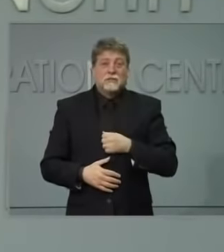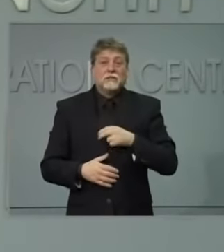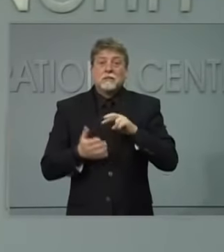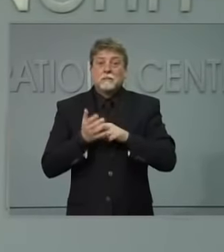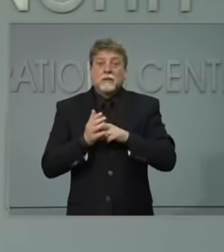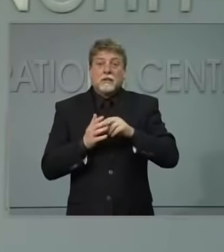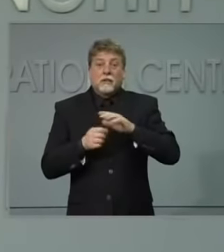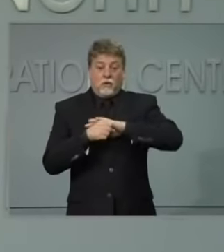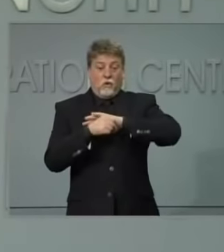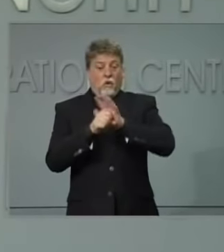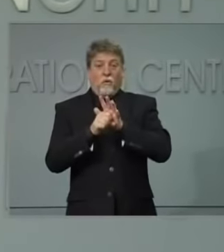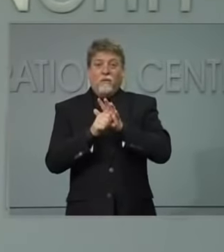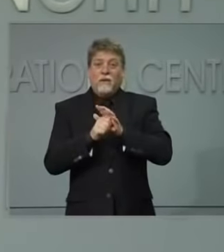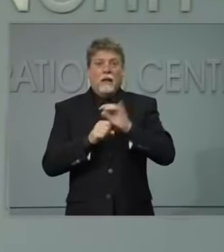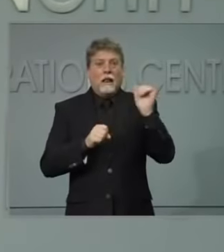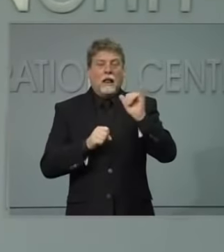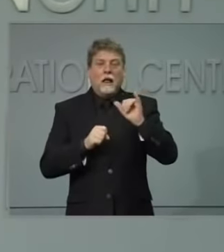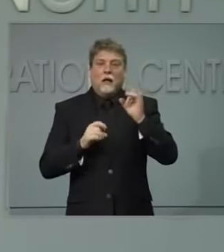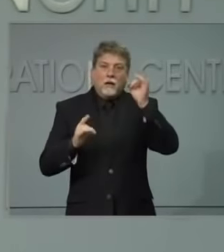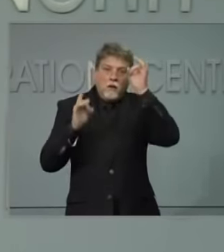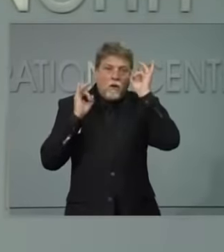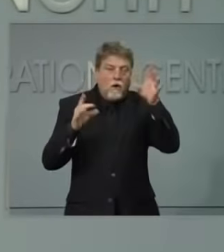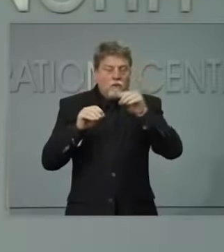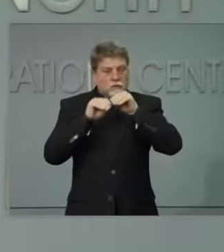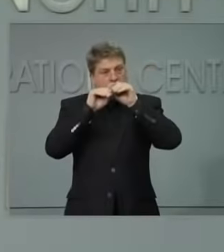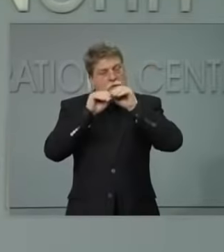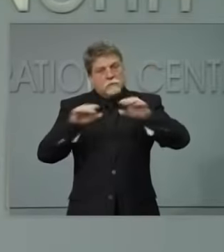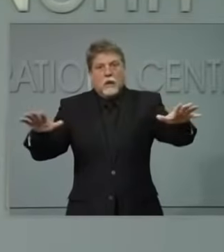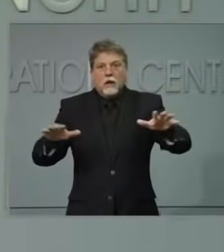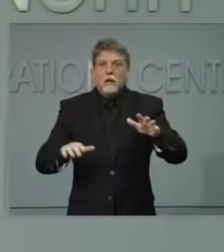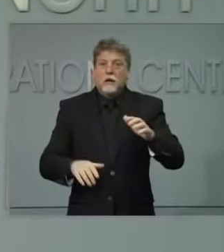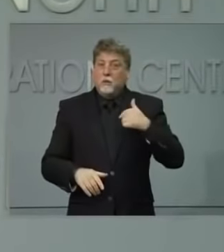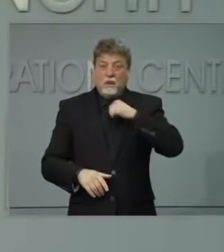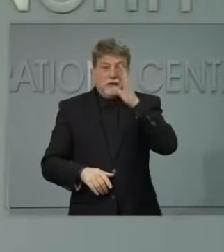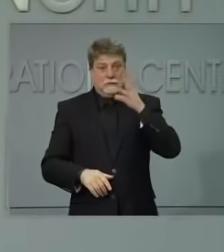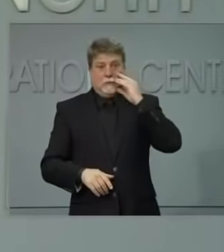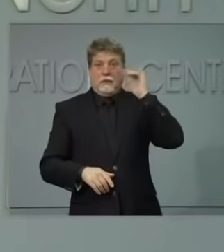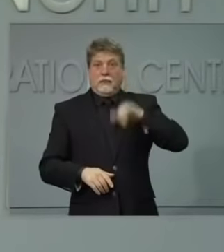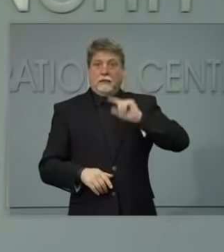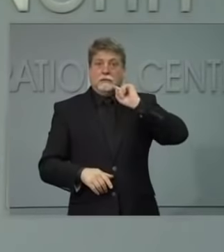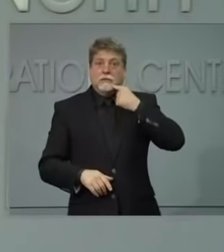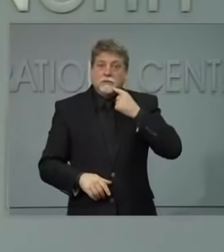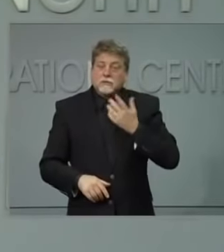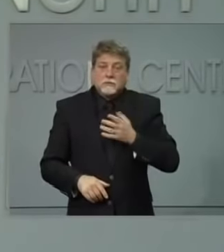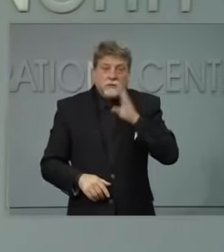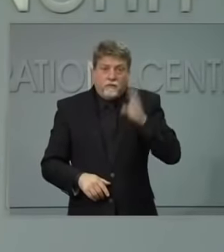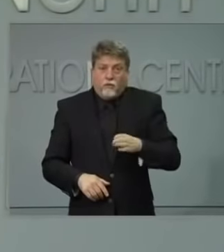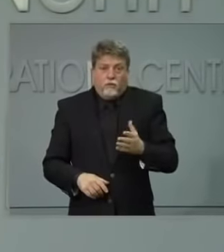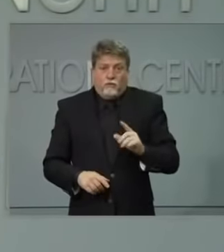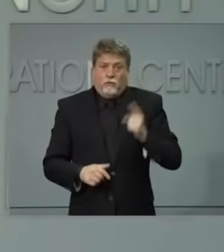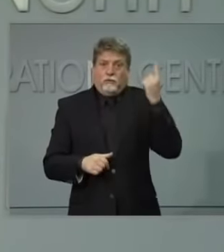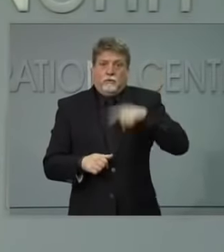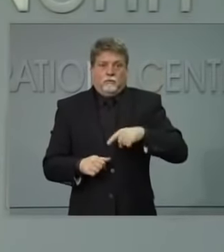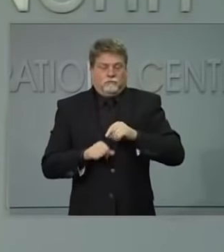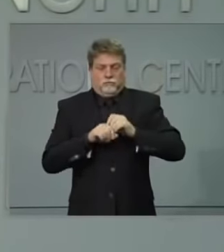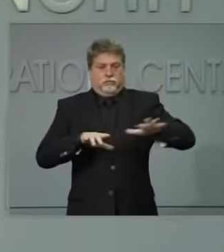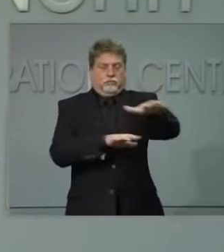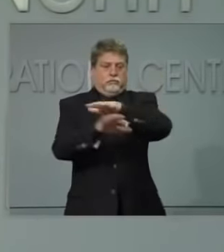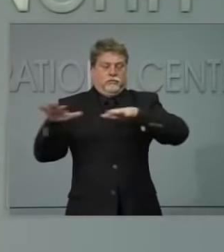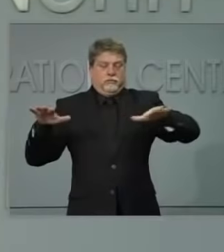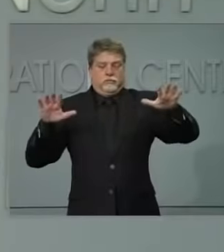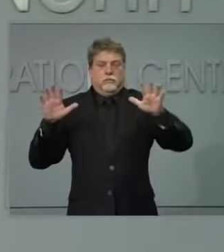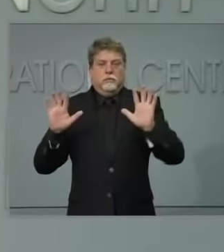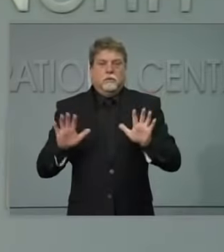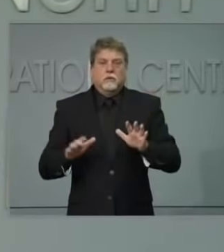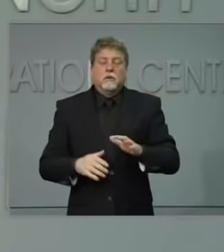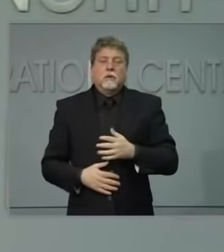rapid viciousness like we haven't seen before. Even though we're all frustrated and weary of the fight, it's more